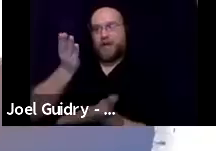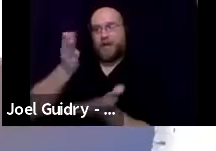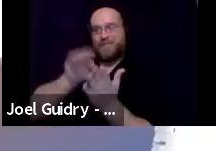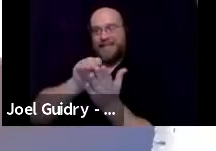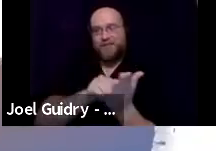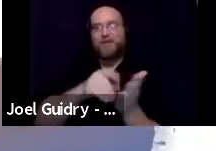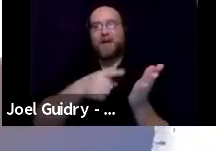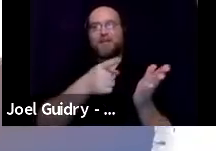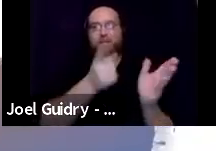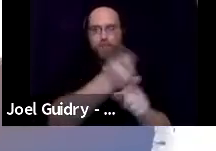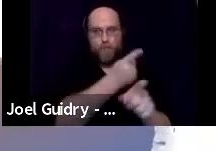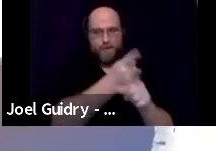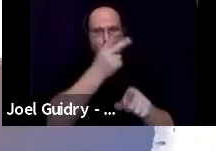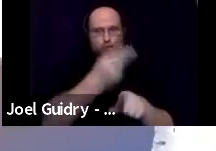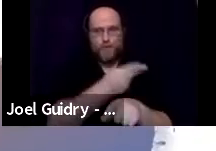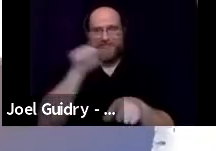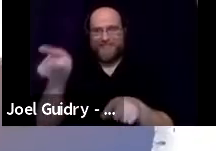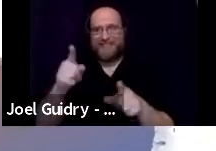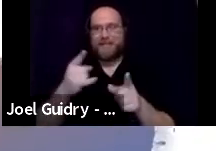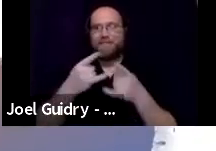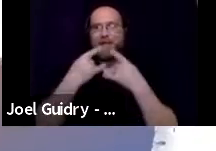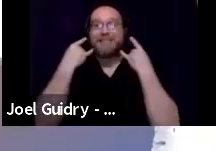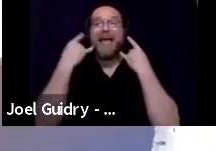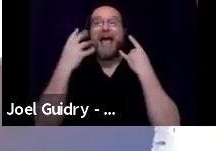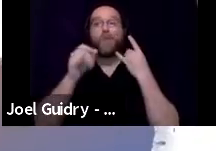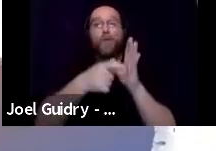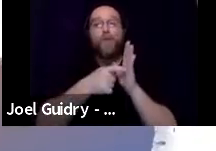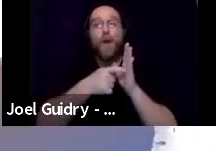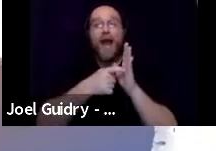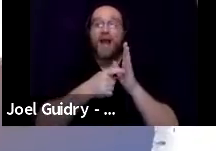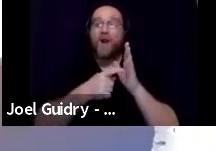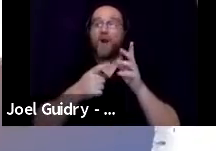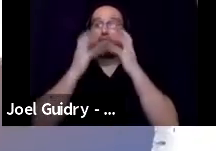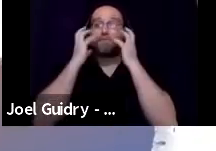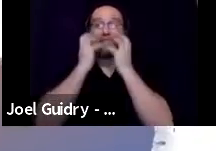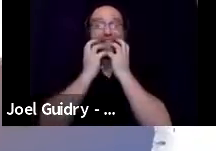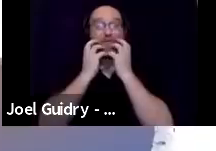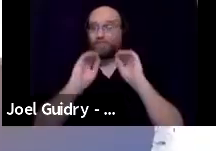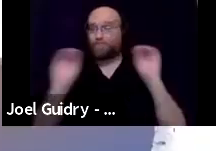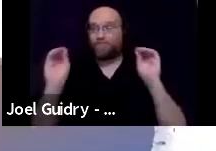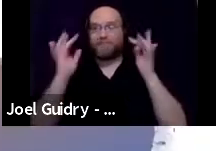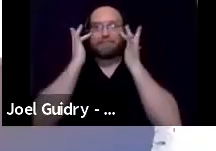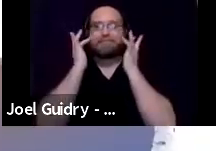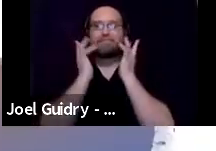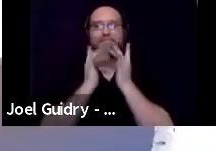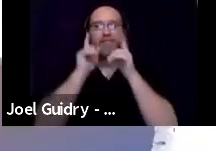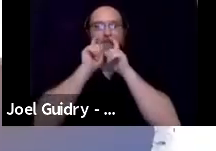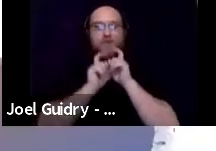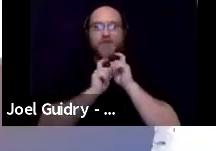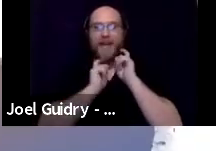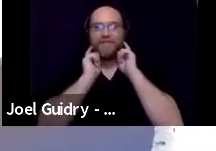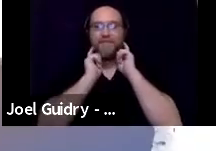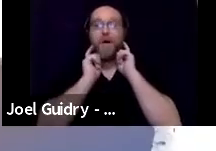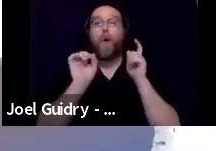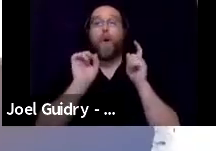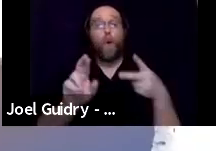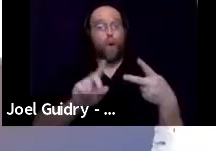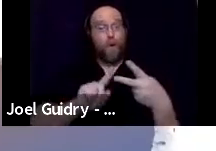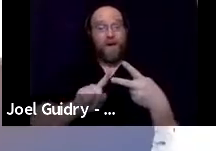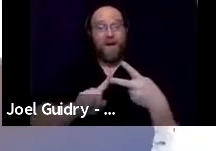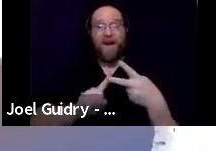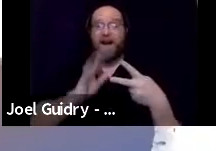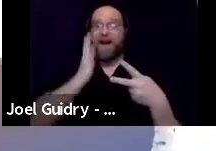off, and a clean shaven face. Or a face shield plus an FDA